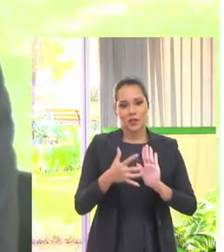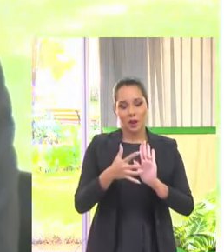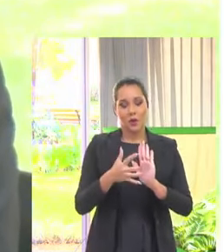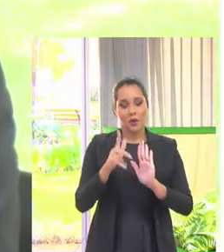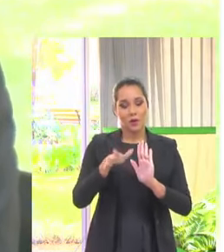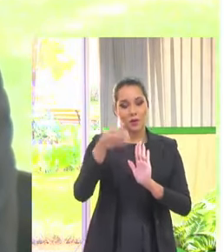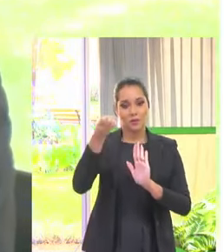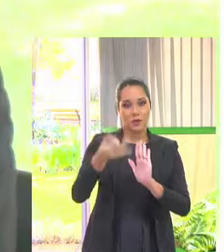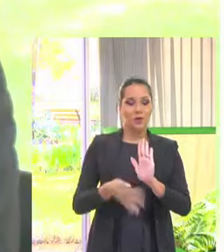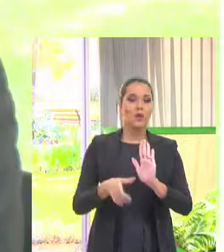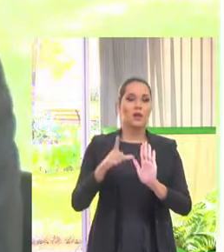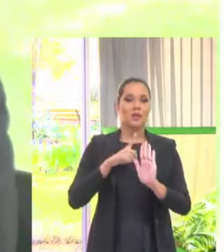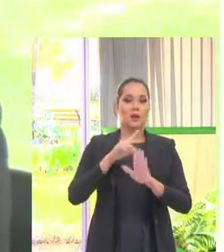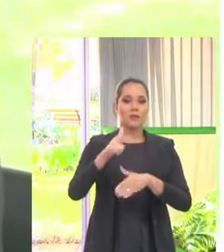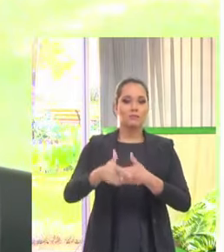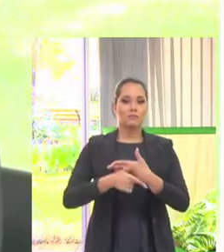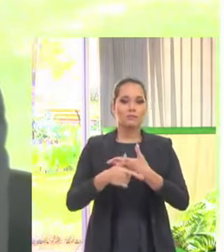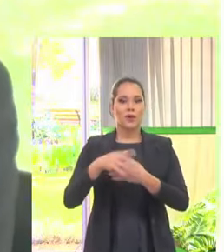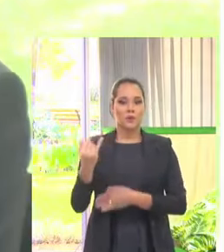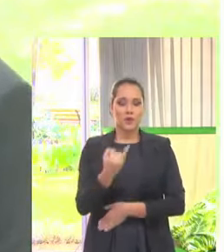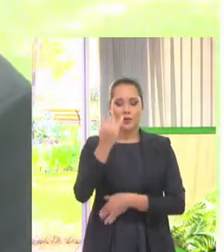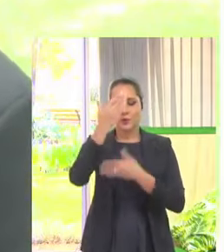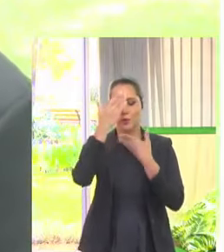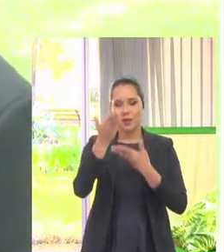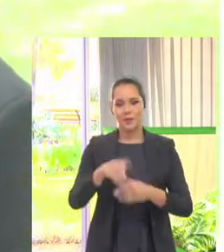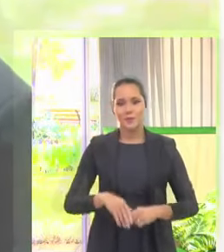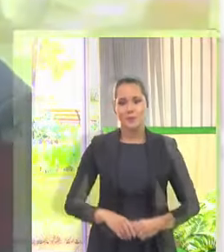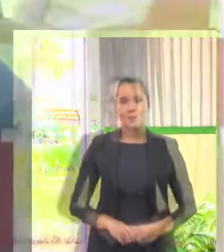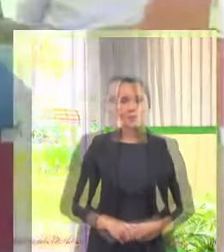integral part in that. Thank you.